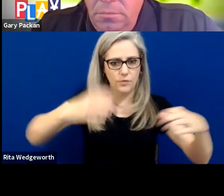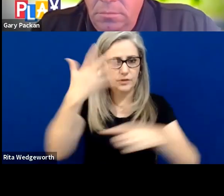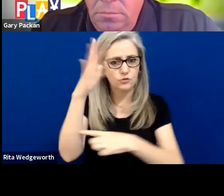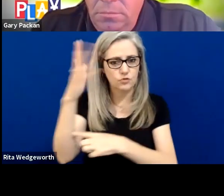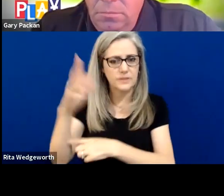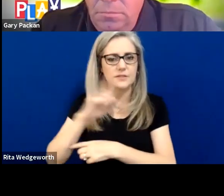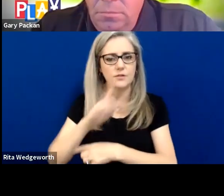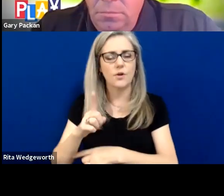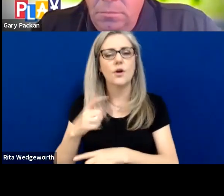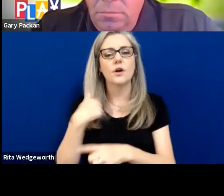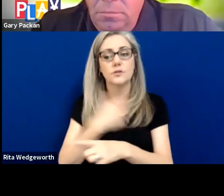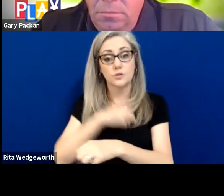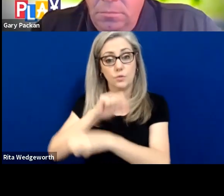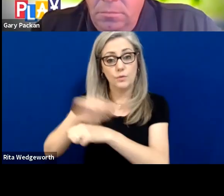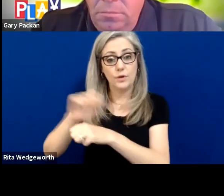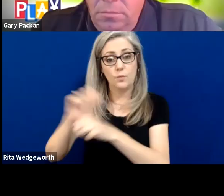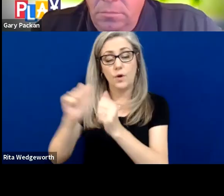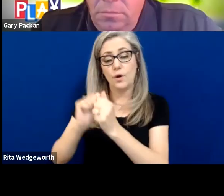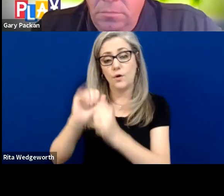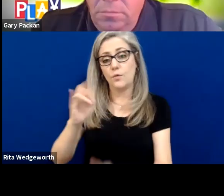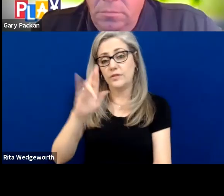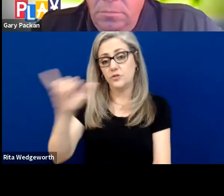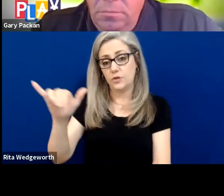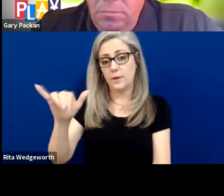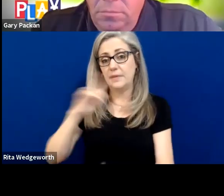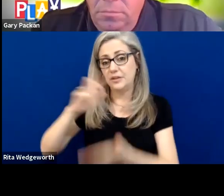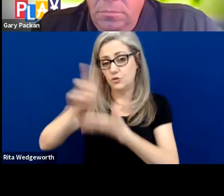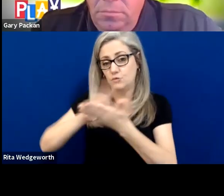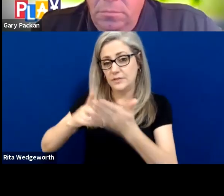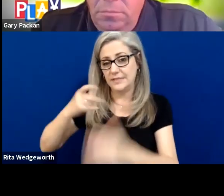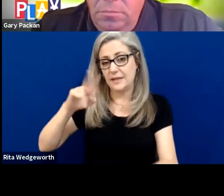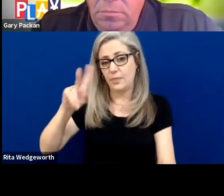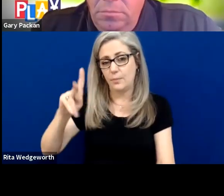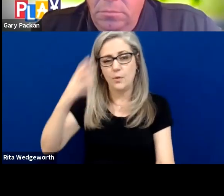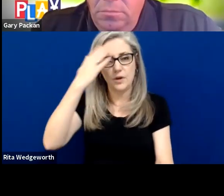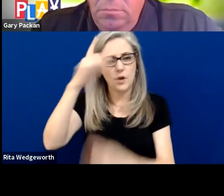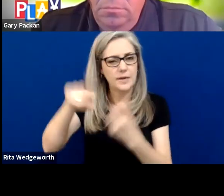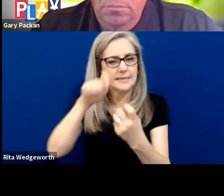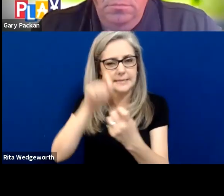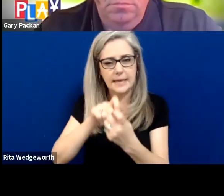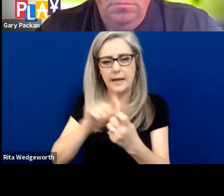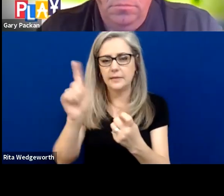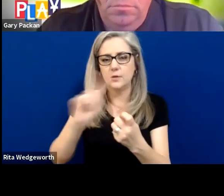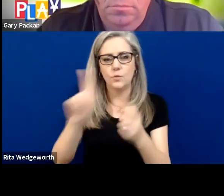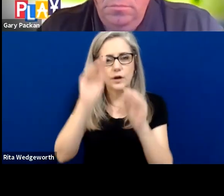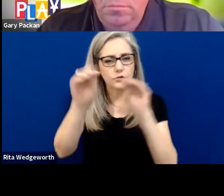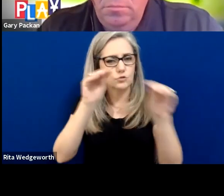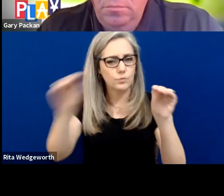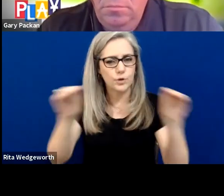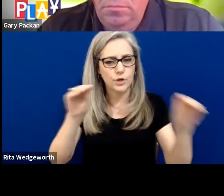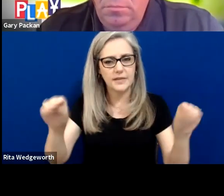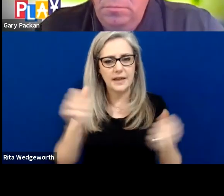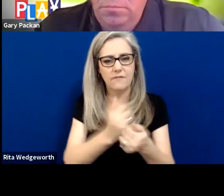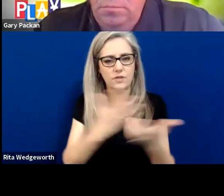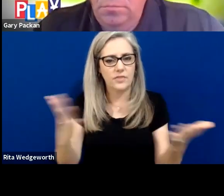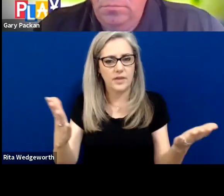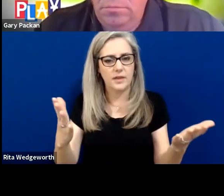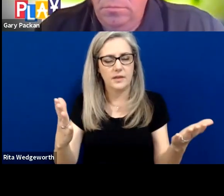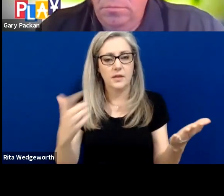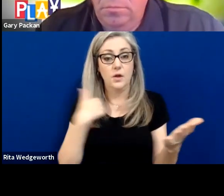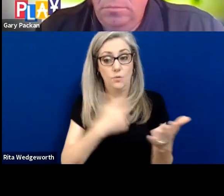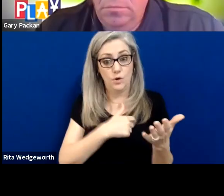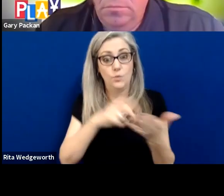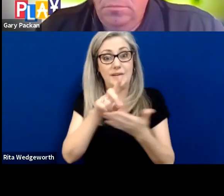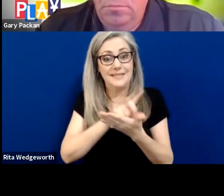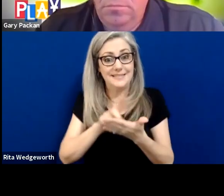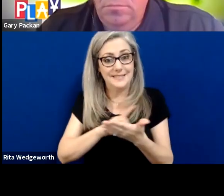to design the park, we know exactly where we need to put all the aspects of the park. And when we design something, we want to design